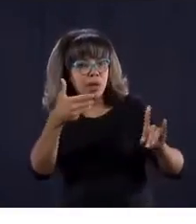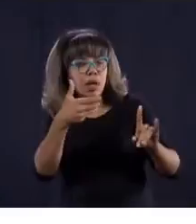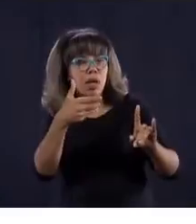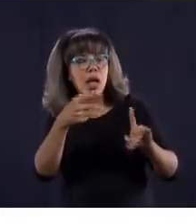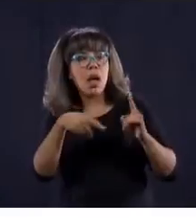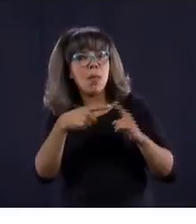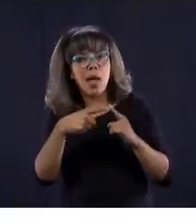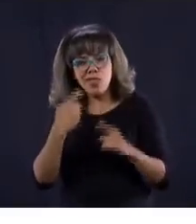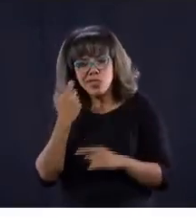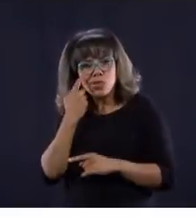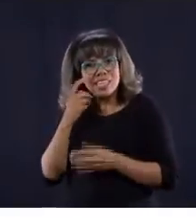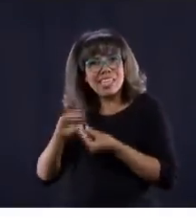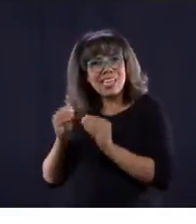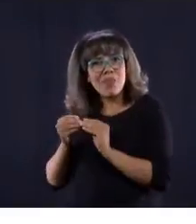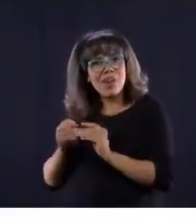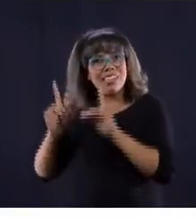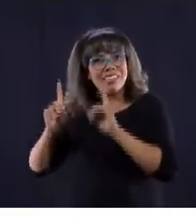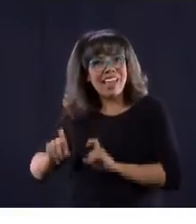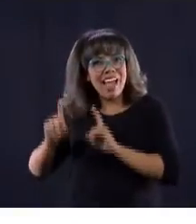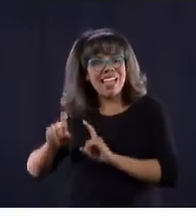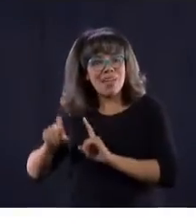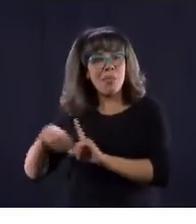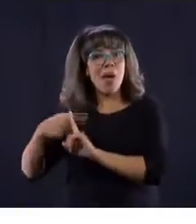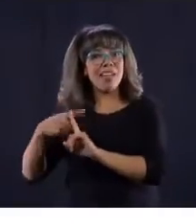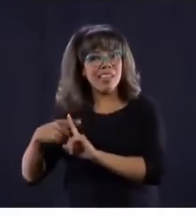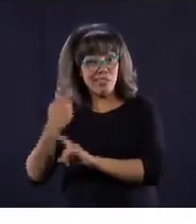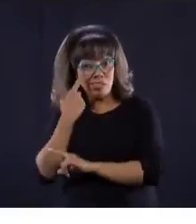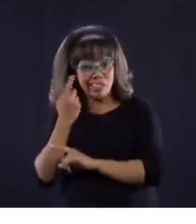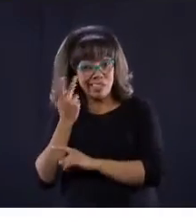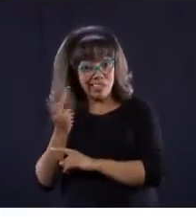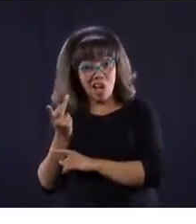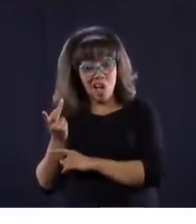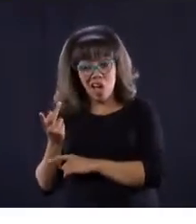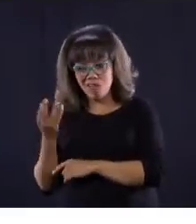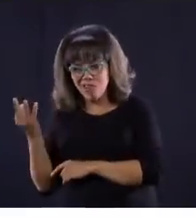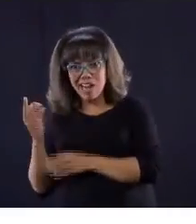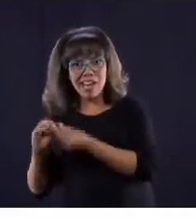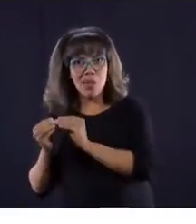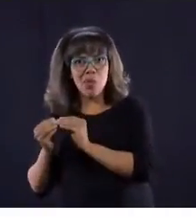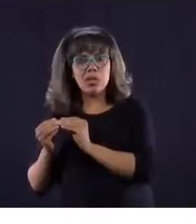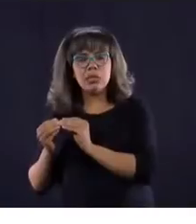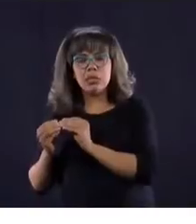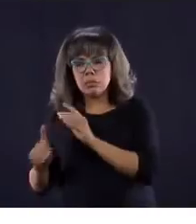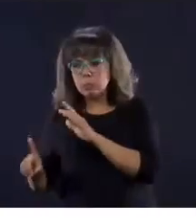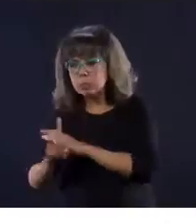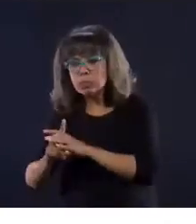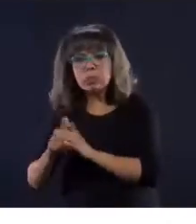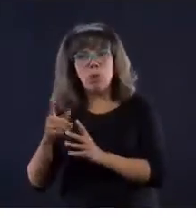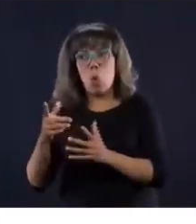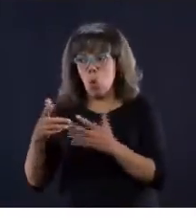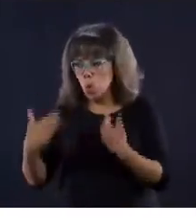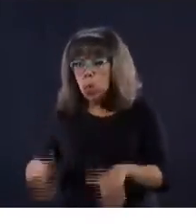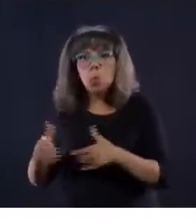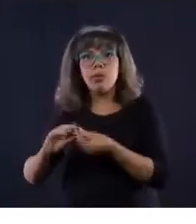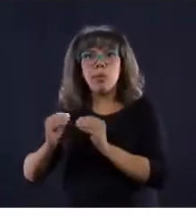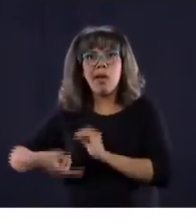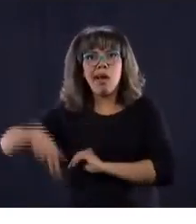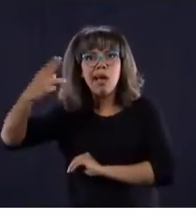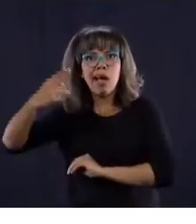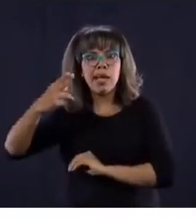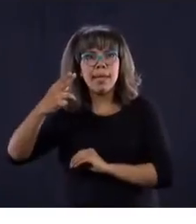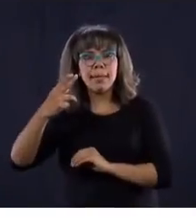a big number of cases and was analyzing a lot of data. They changed the informatic system.